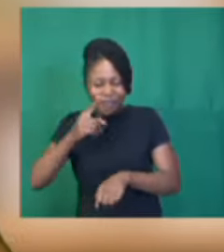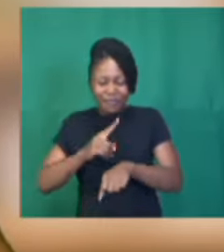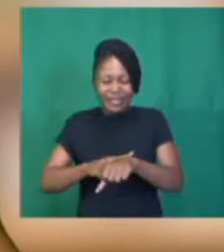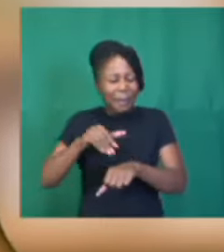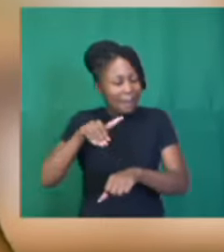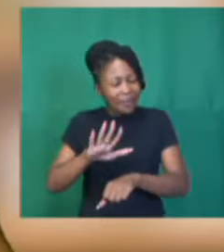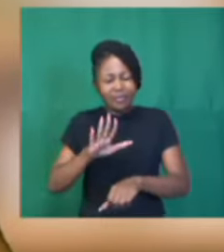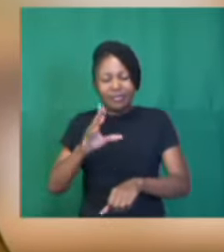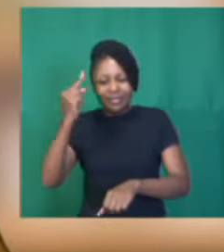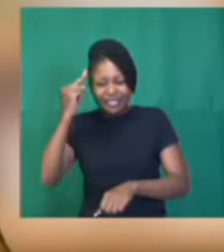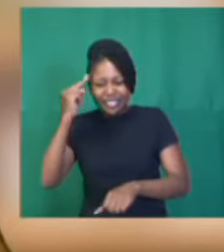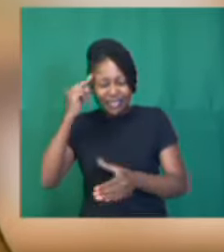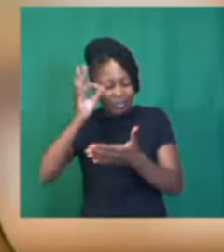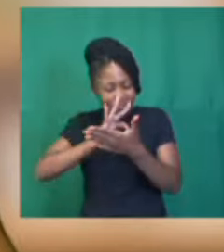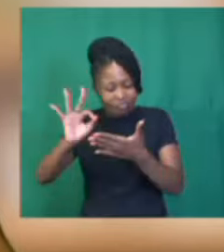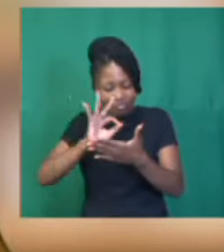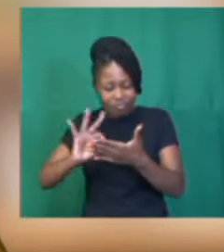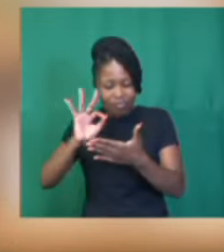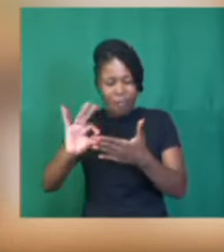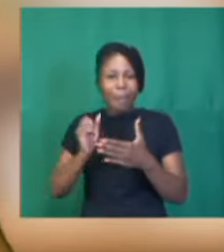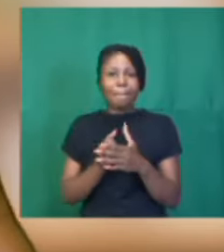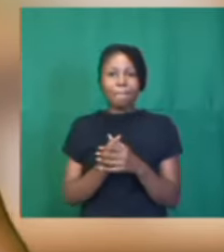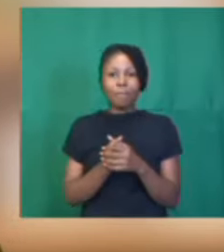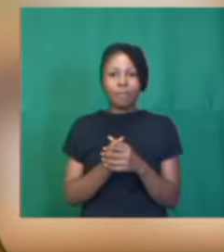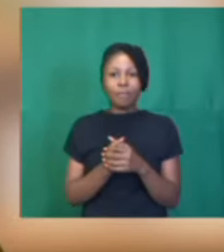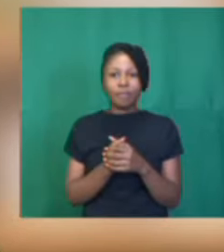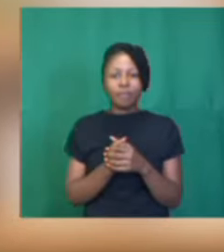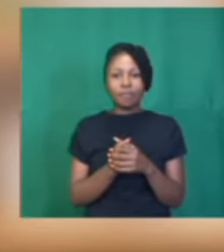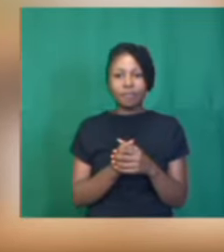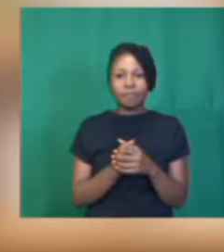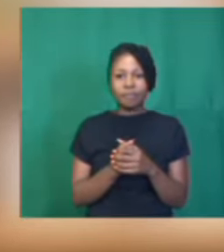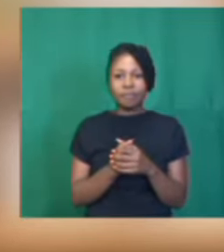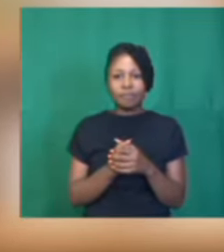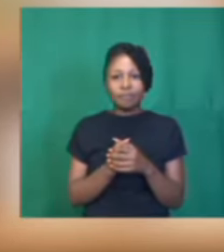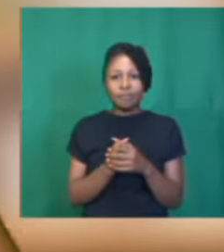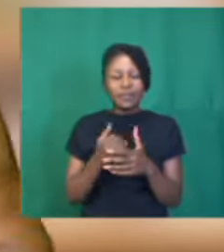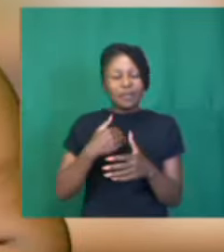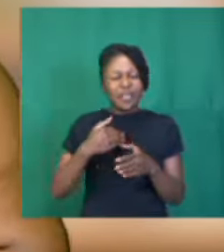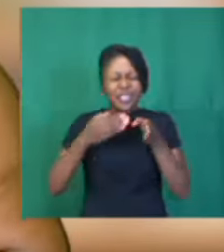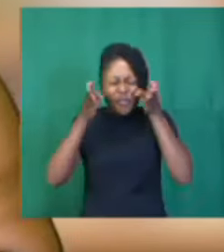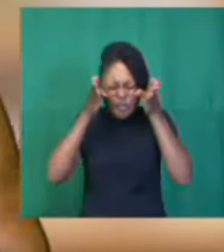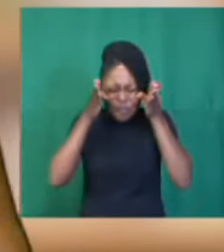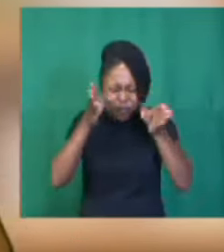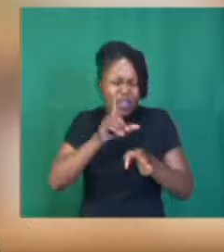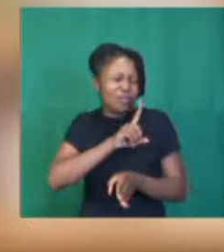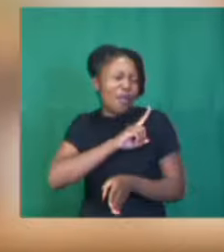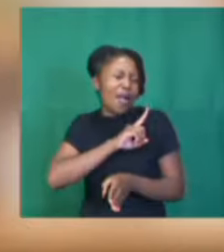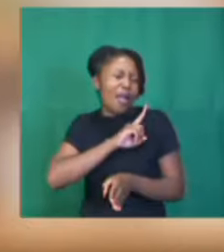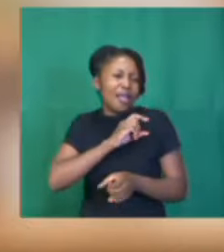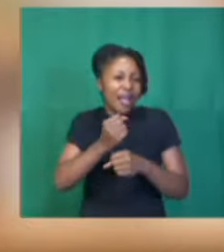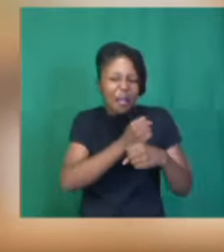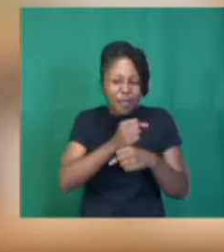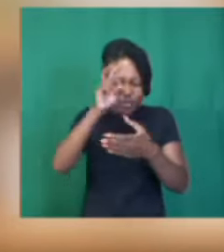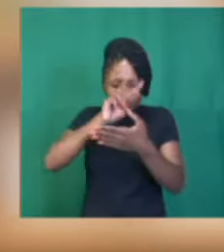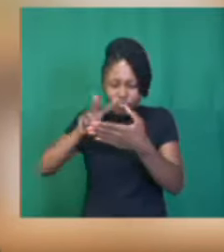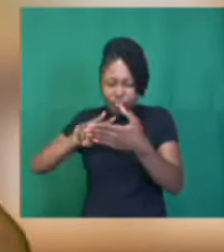understand very well. Why am I dwelling in this reading skill? you discover that most of